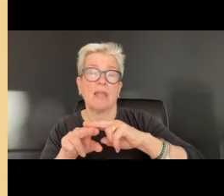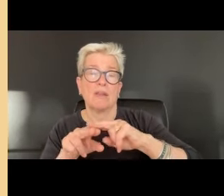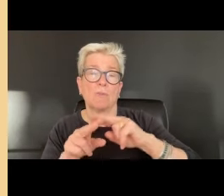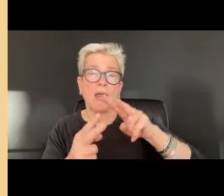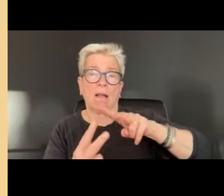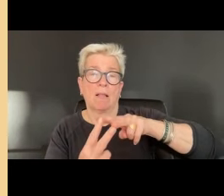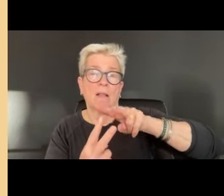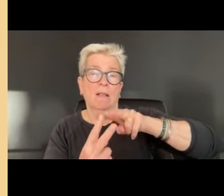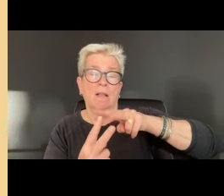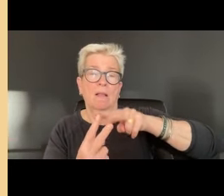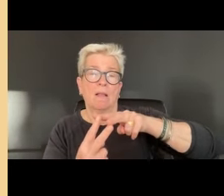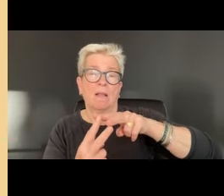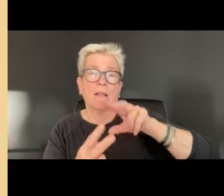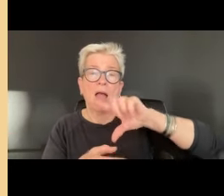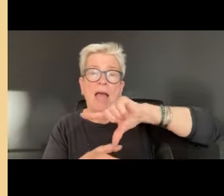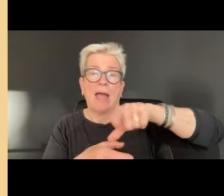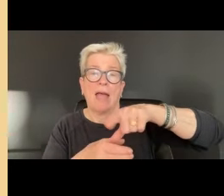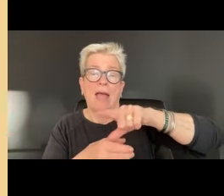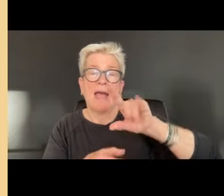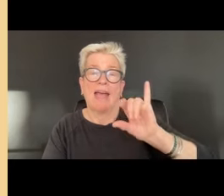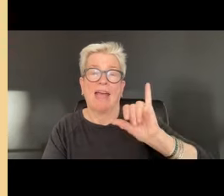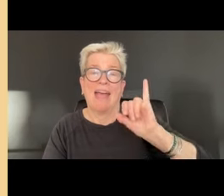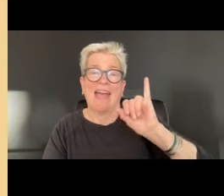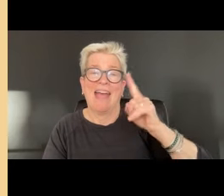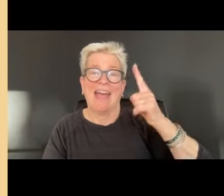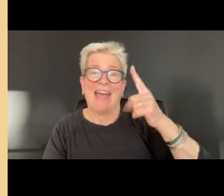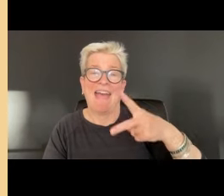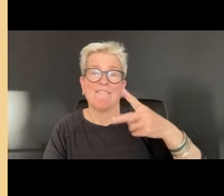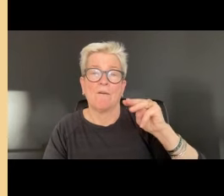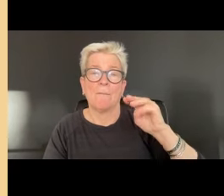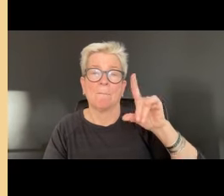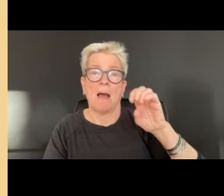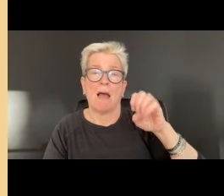half mile distances around all of those stations does cover